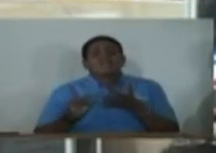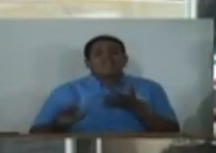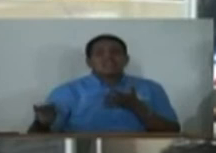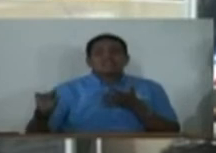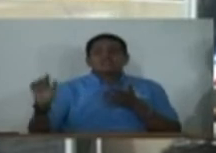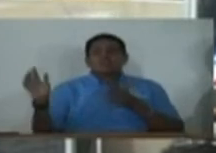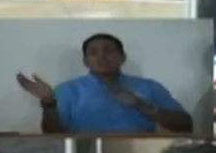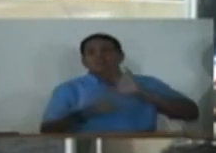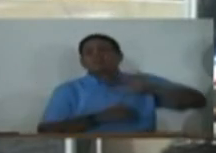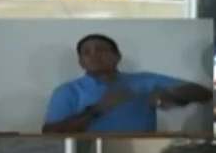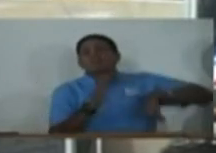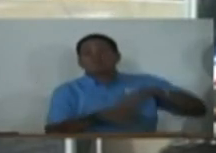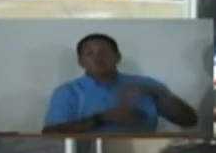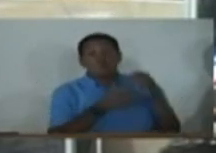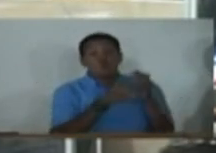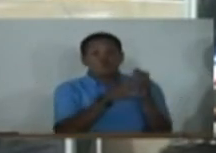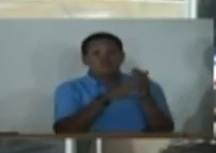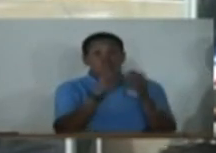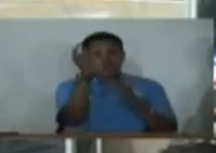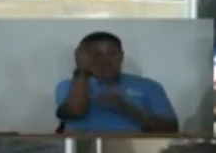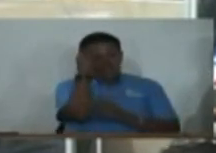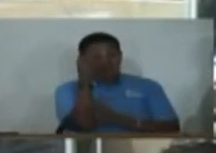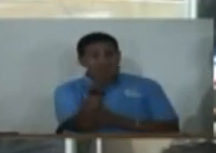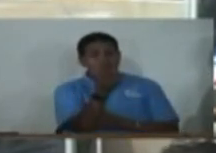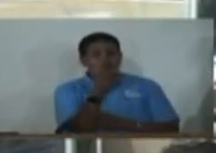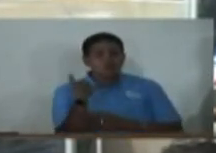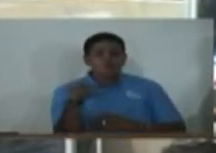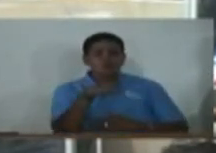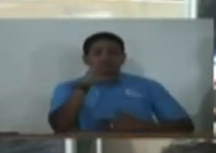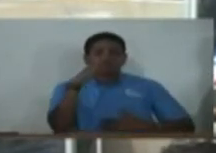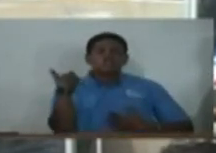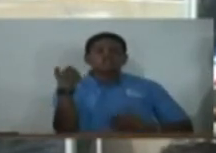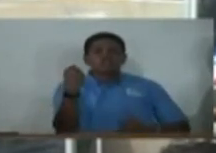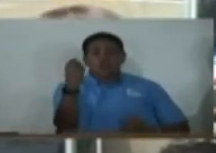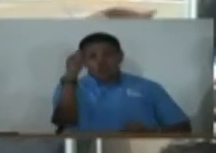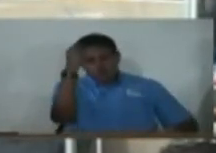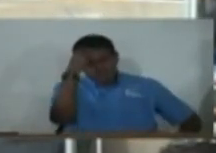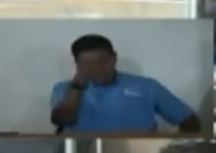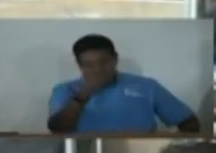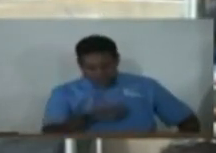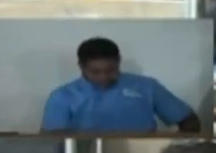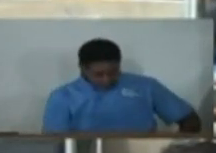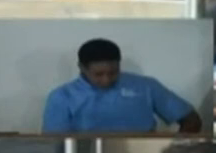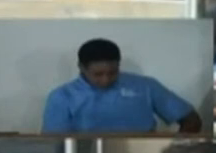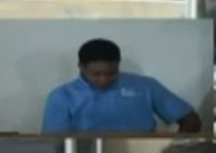government. We are a strong government.